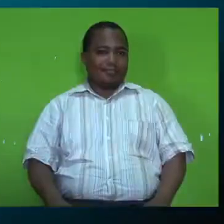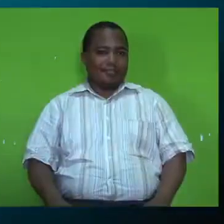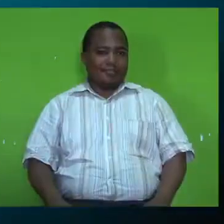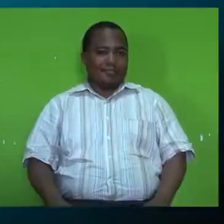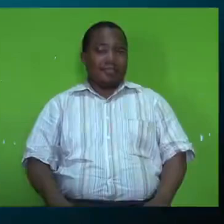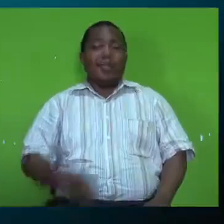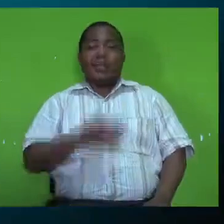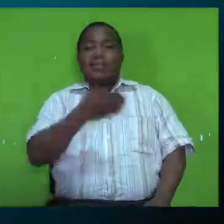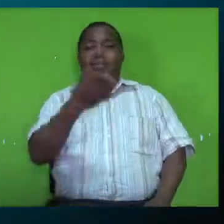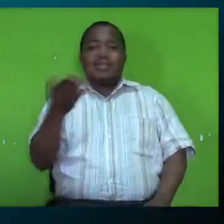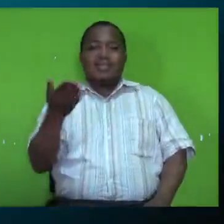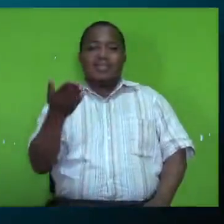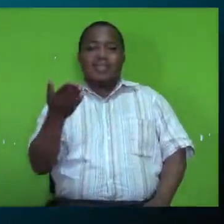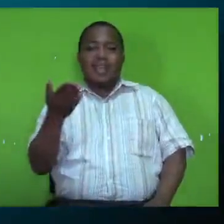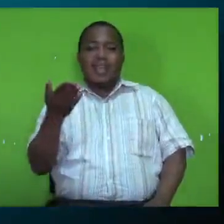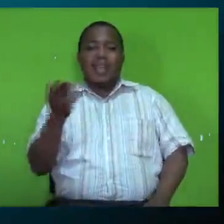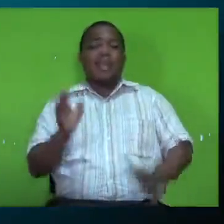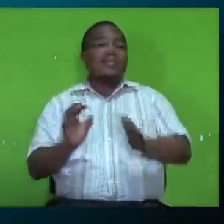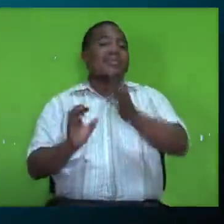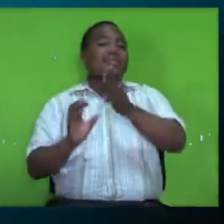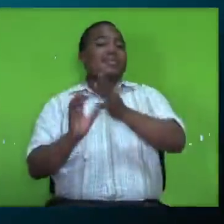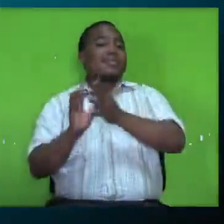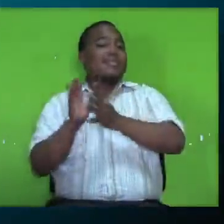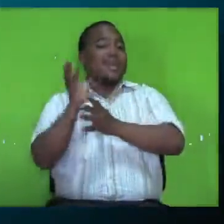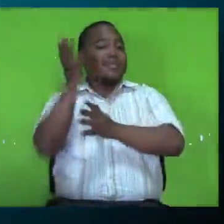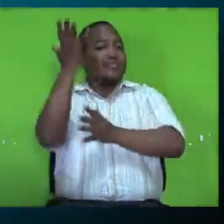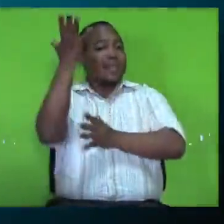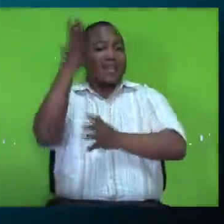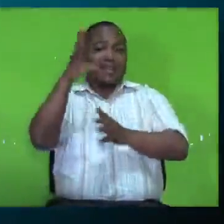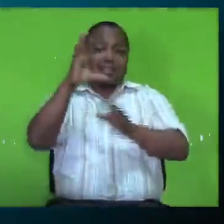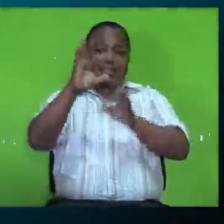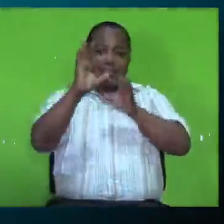Process like transpiration pull,